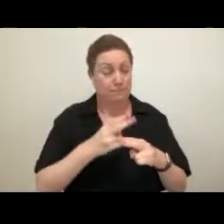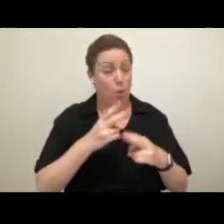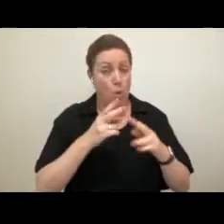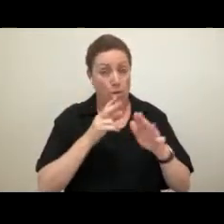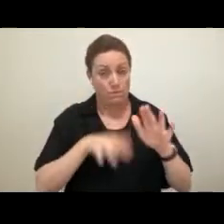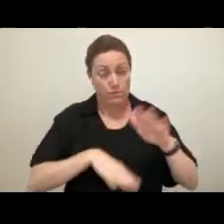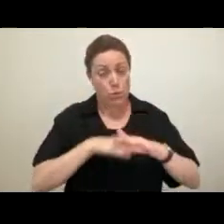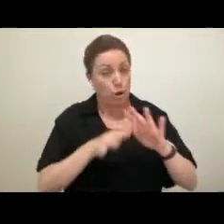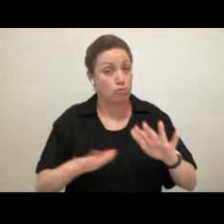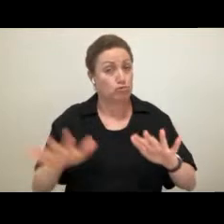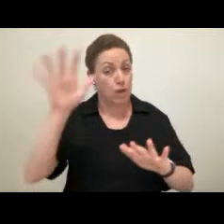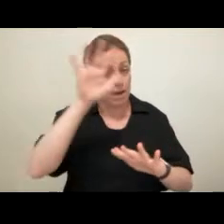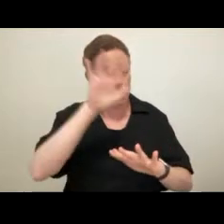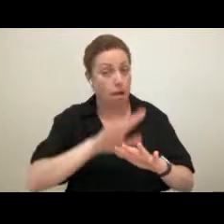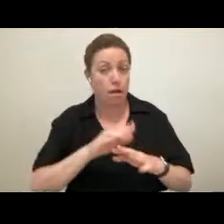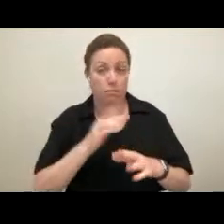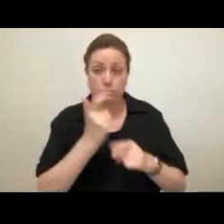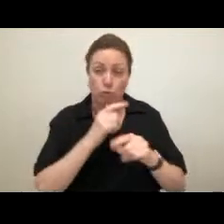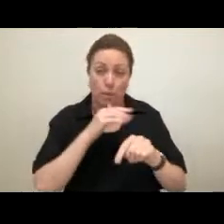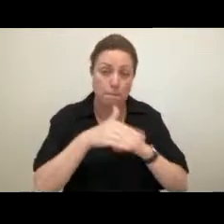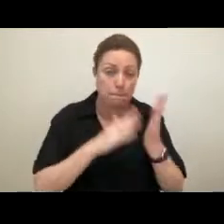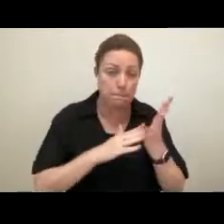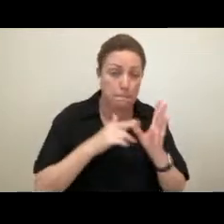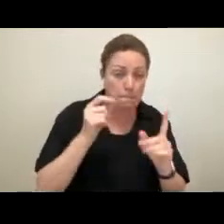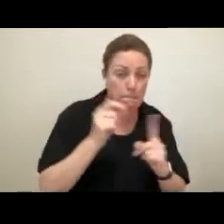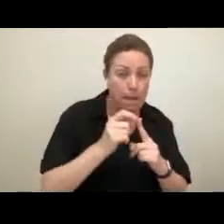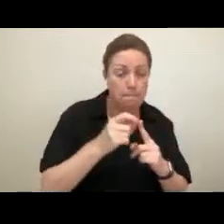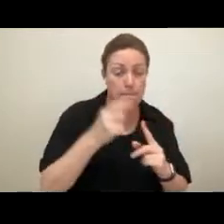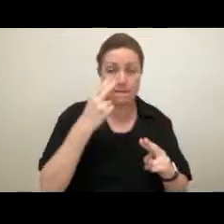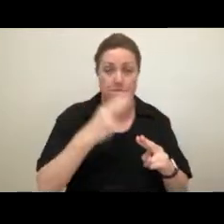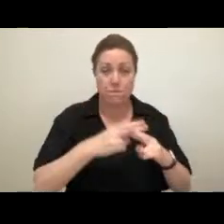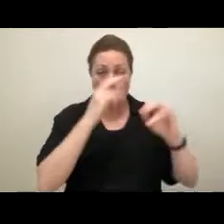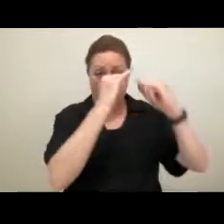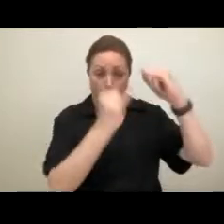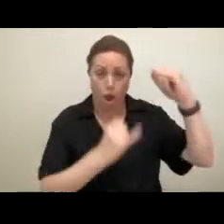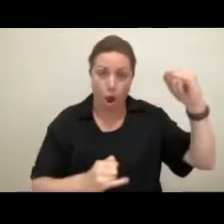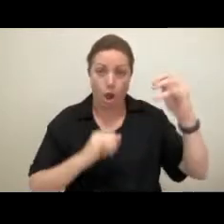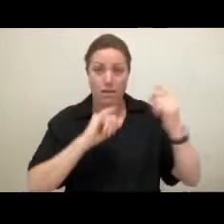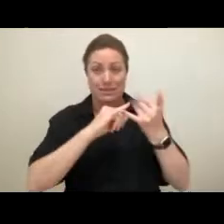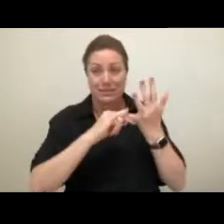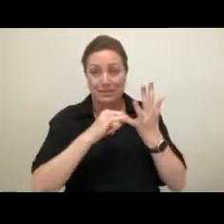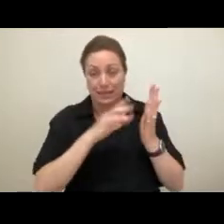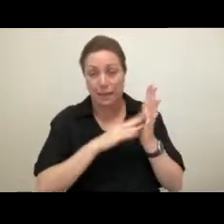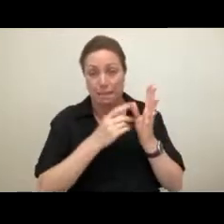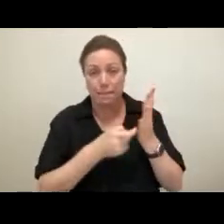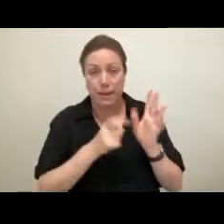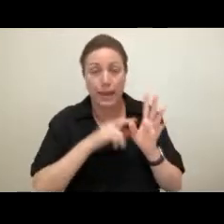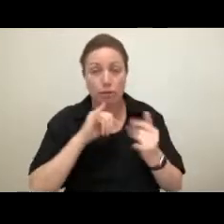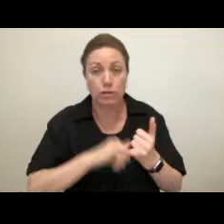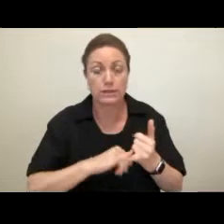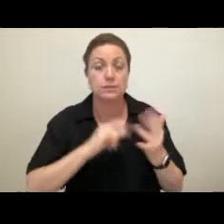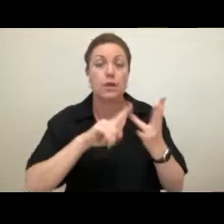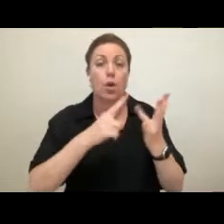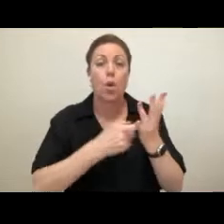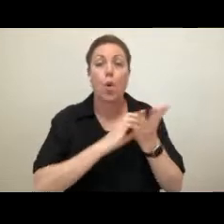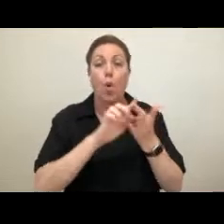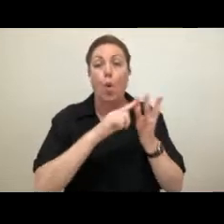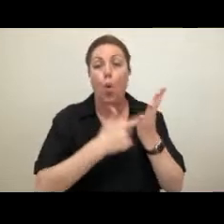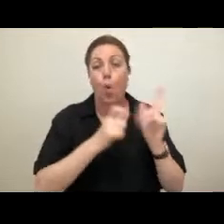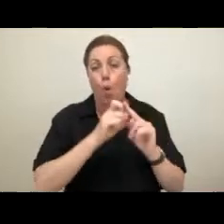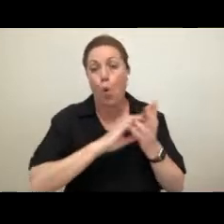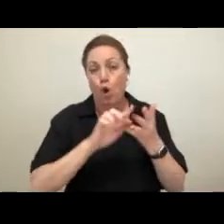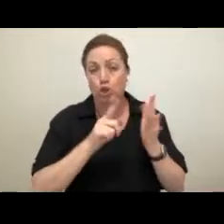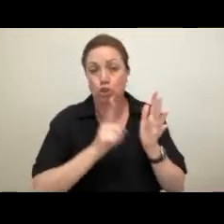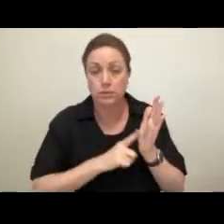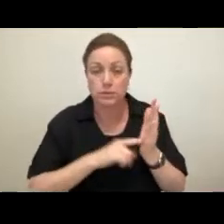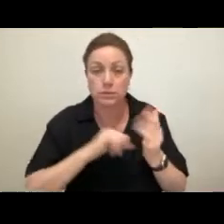the extensive of the line: St Mary's, Orchard Hills, Ludlam Business Park, Airport Terminal and the Aerotropolis. So